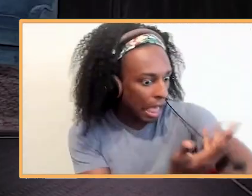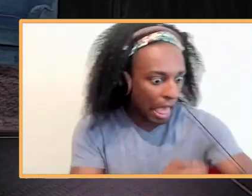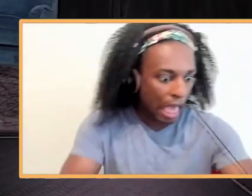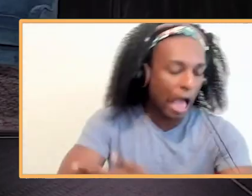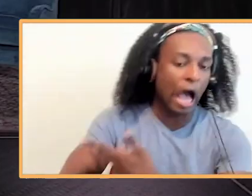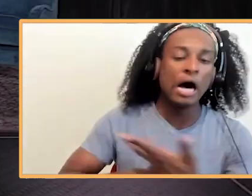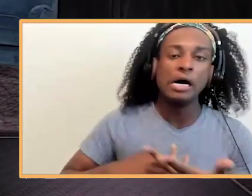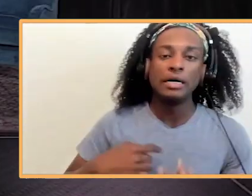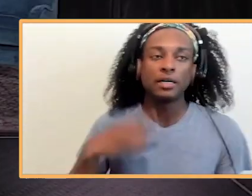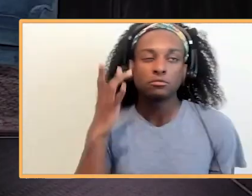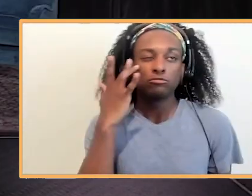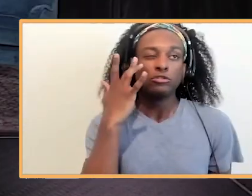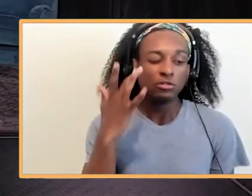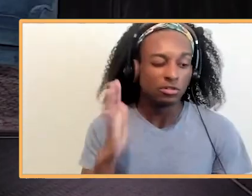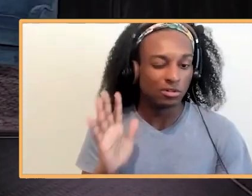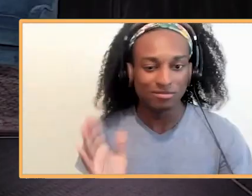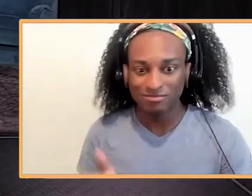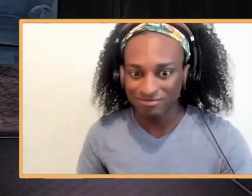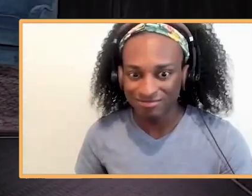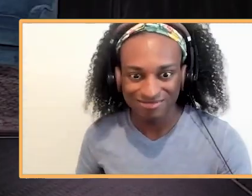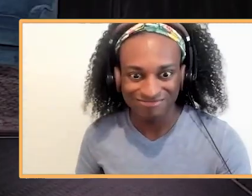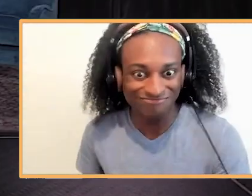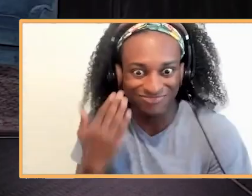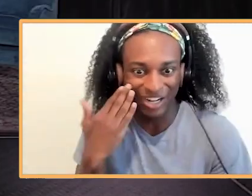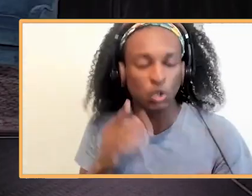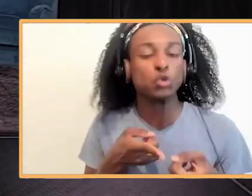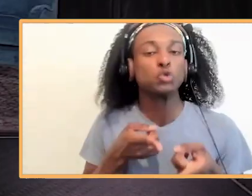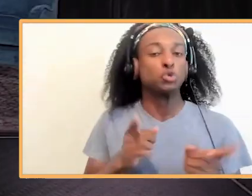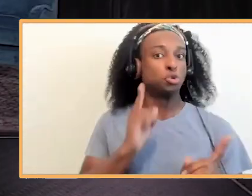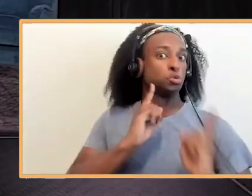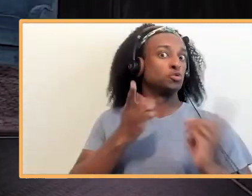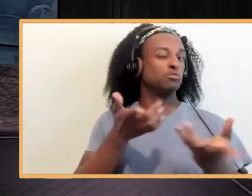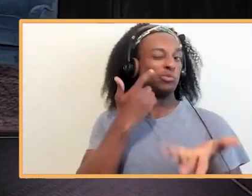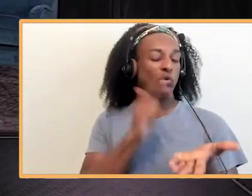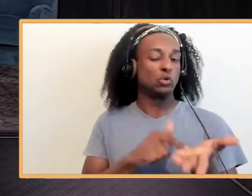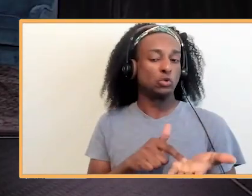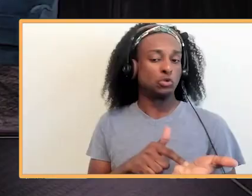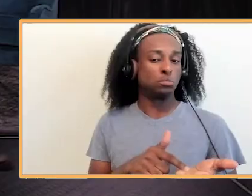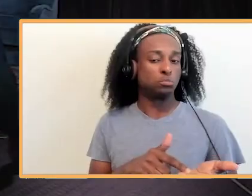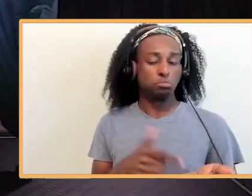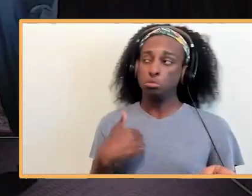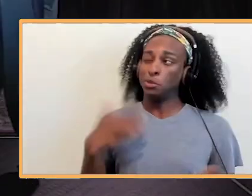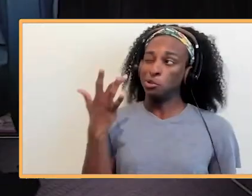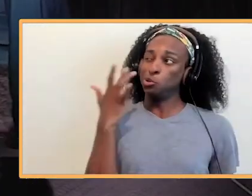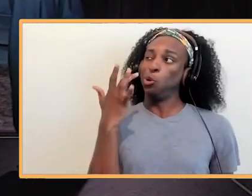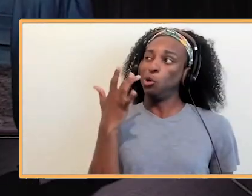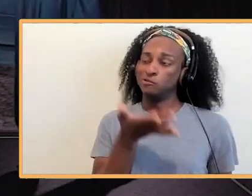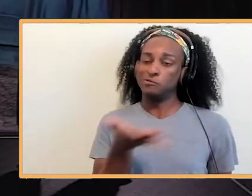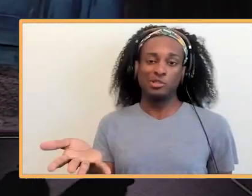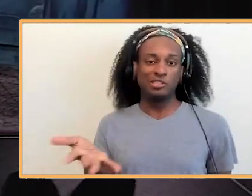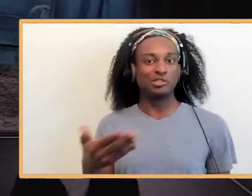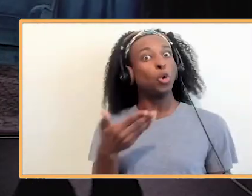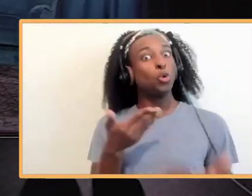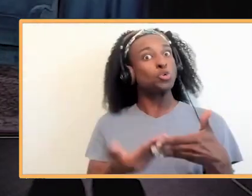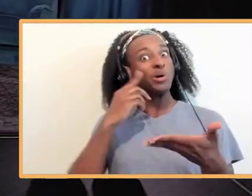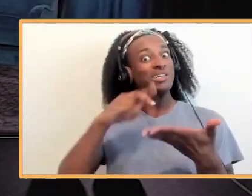So, I don't know. During this conversation, we might see, am I annoyed at well-meaning liberals or just